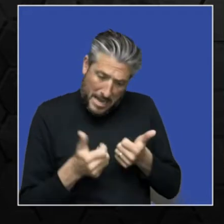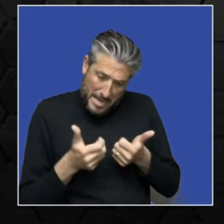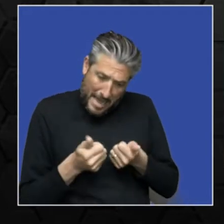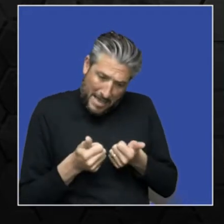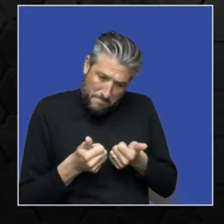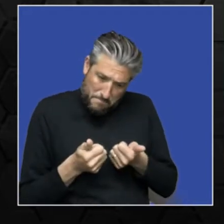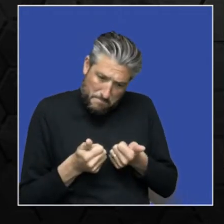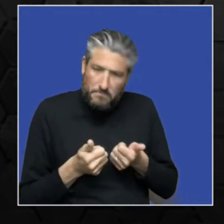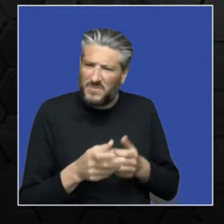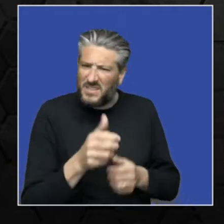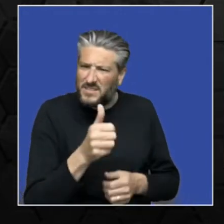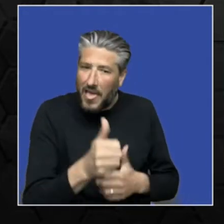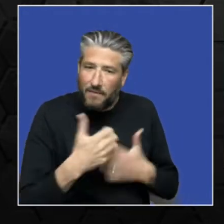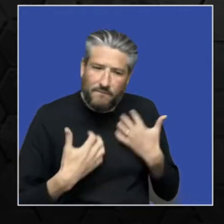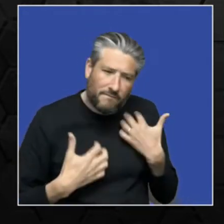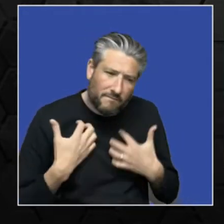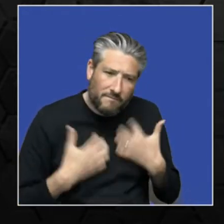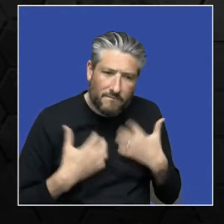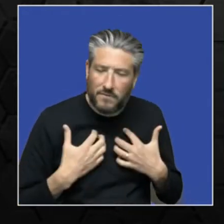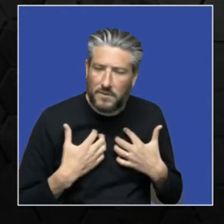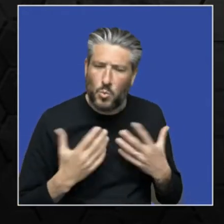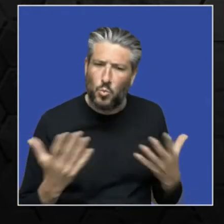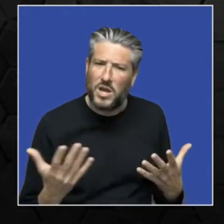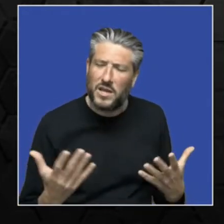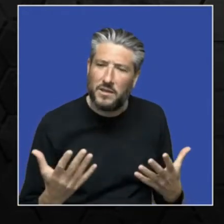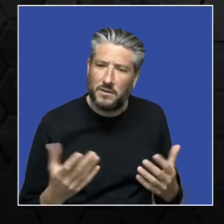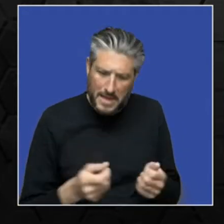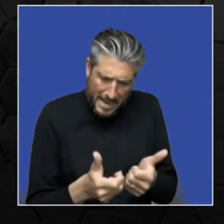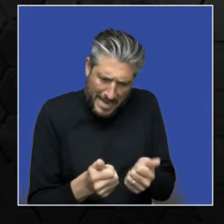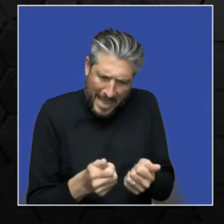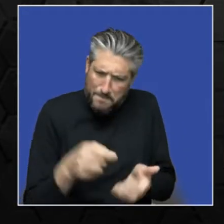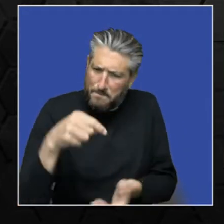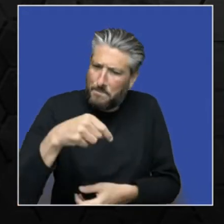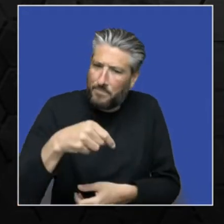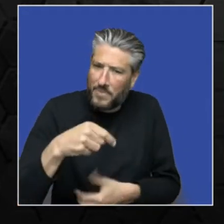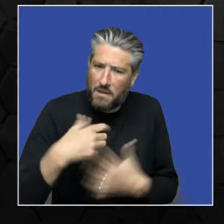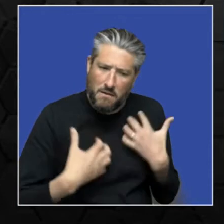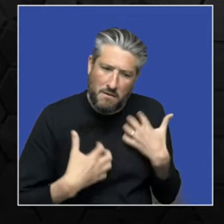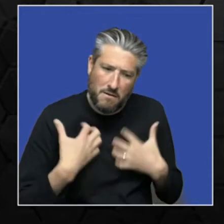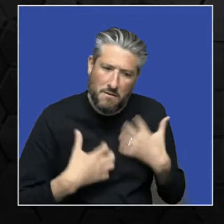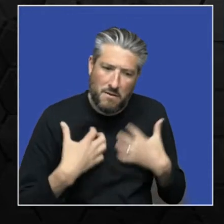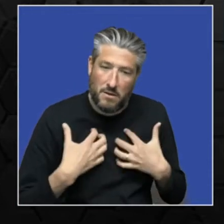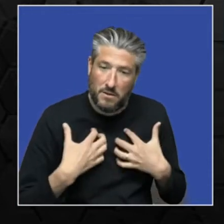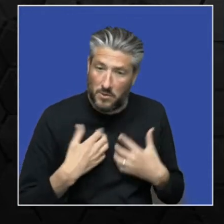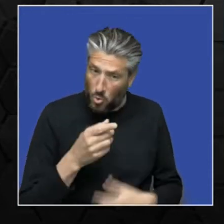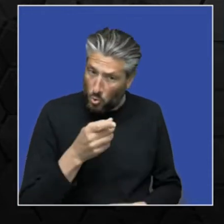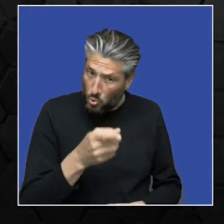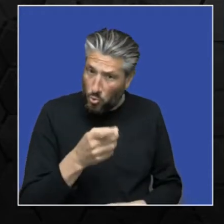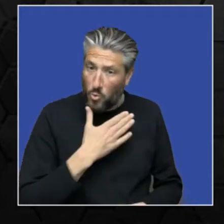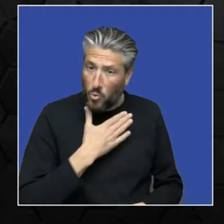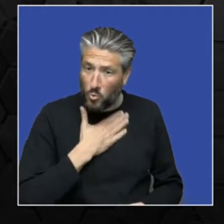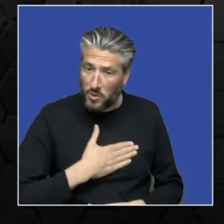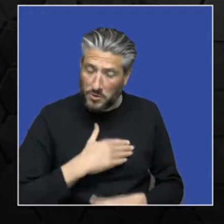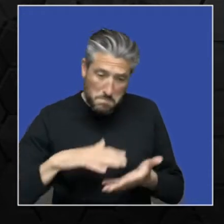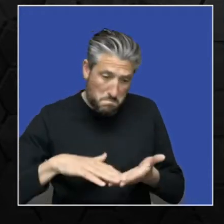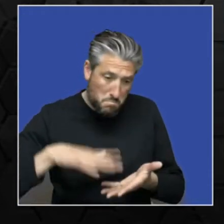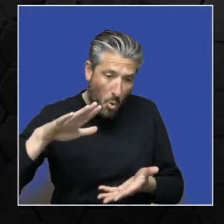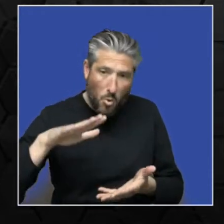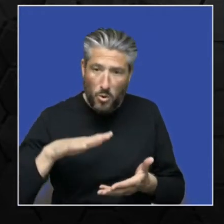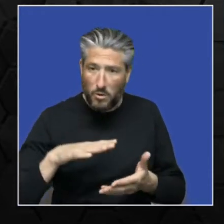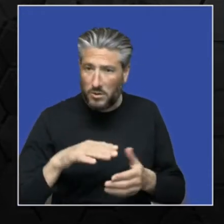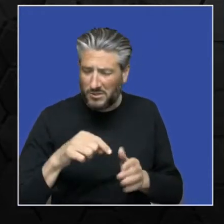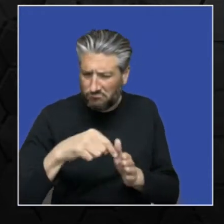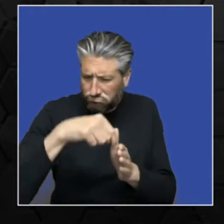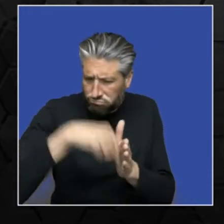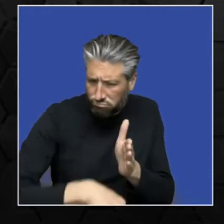excited, right? What is something about gaming that you would like to pursue? This could be computer graphics. You can start thinking